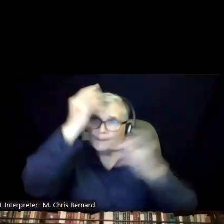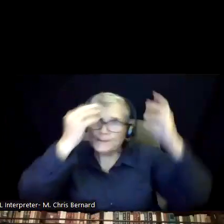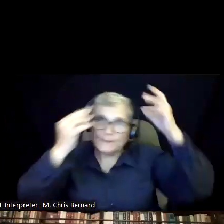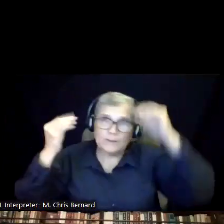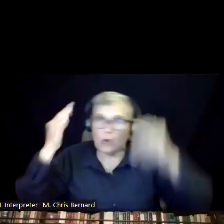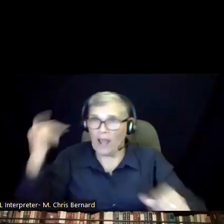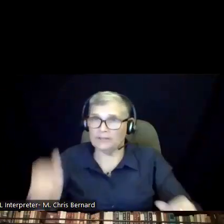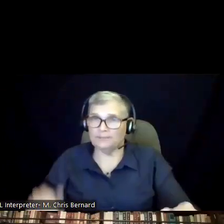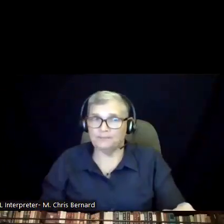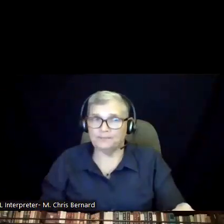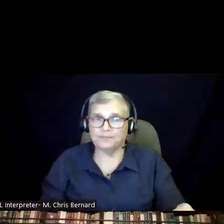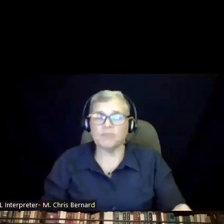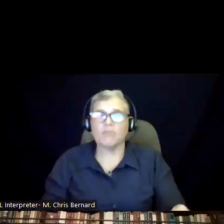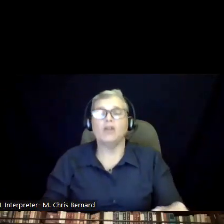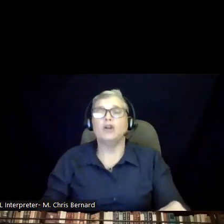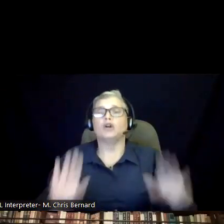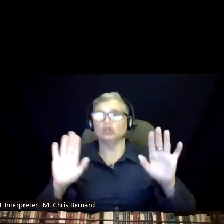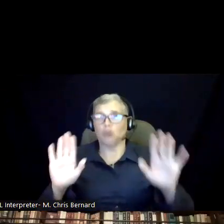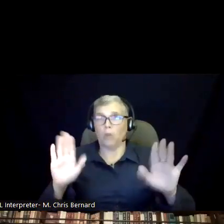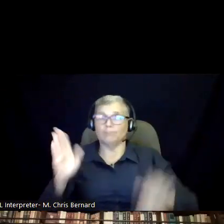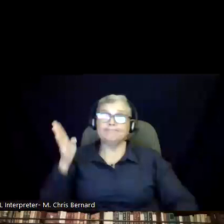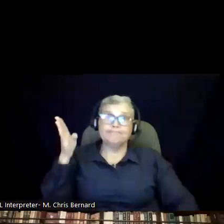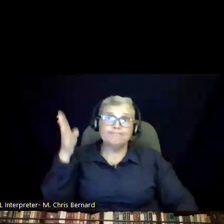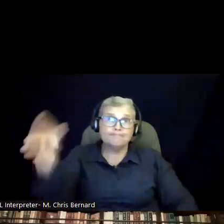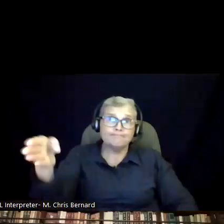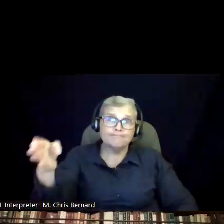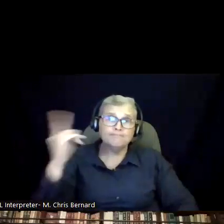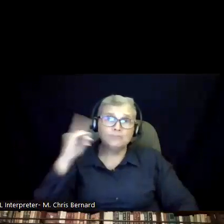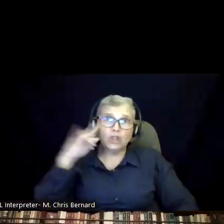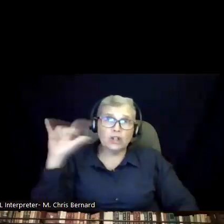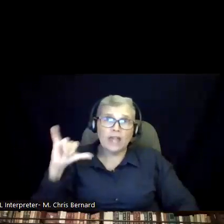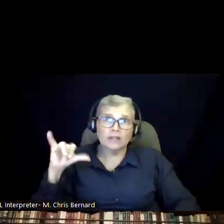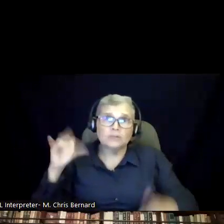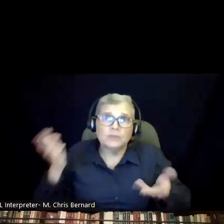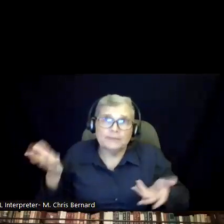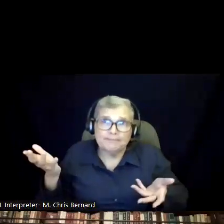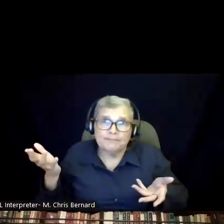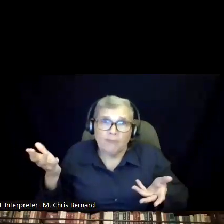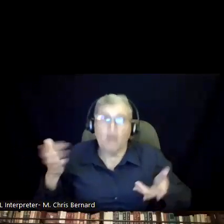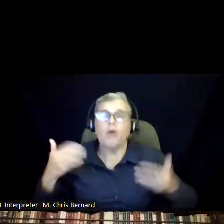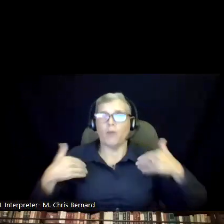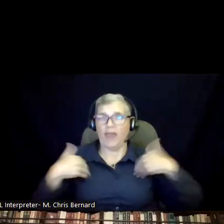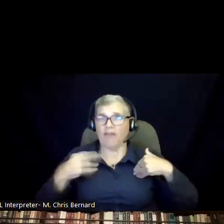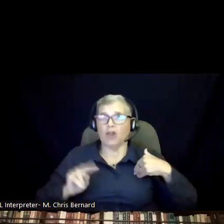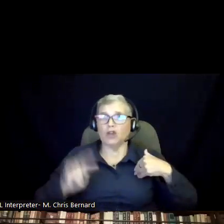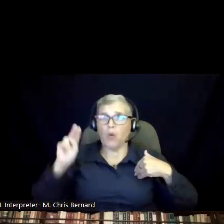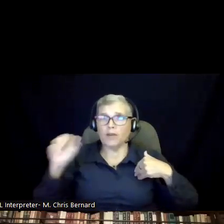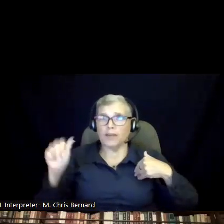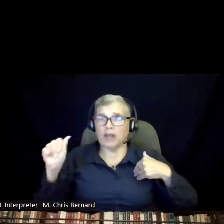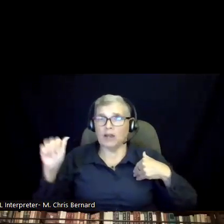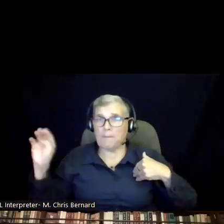So where do we go from here? We have this North American model that is underpinned